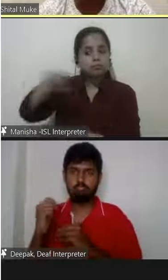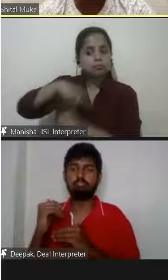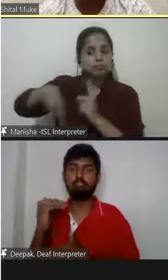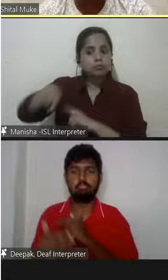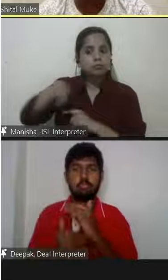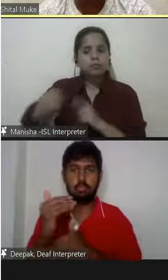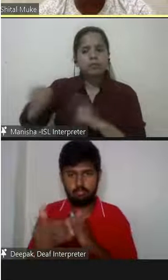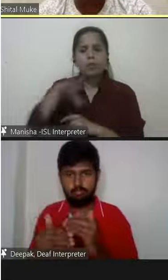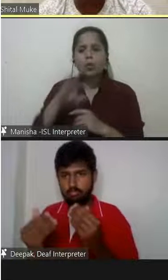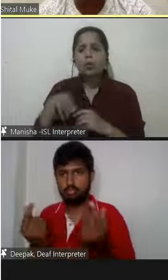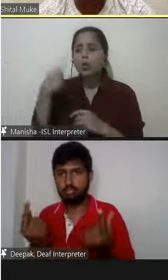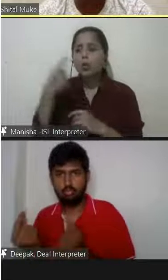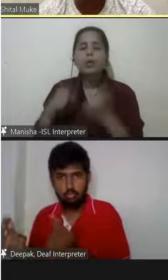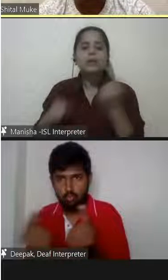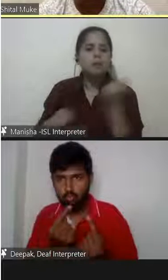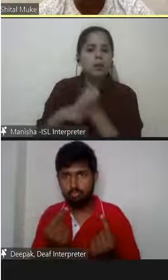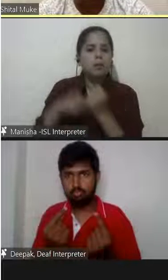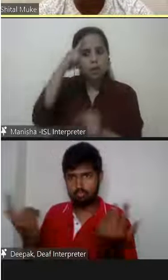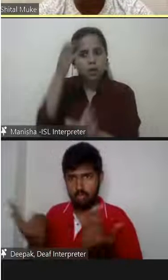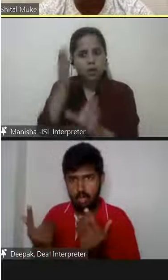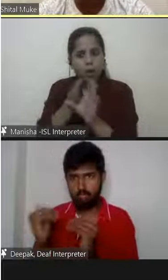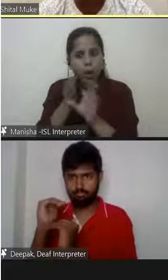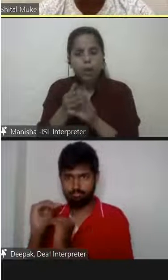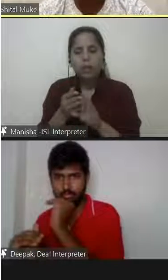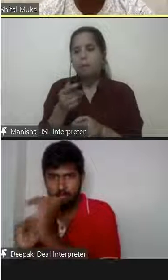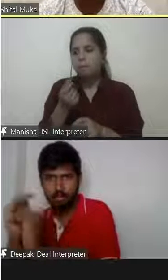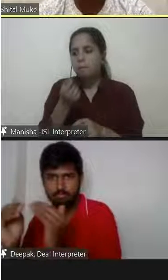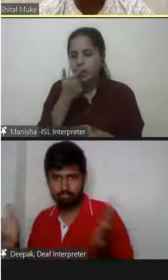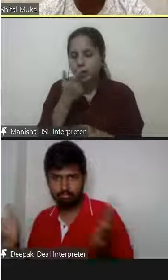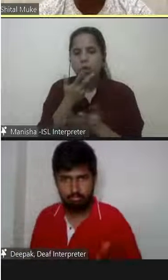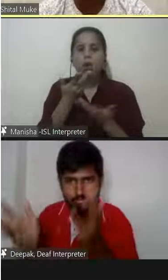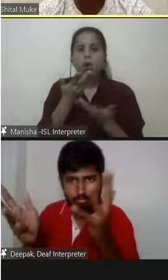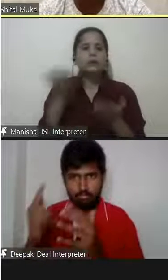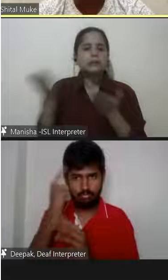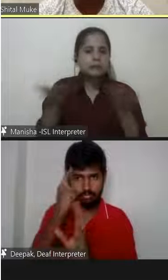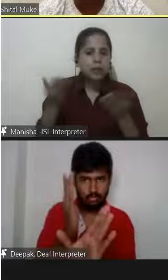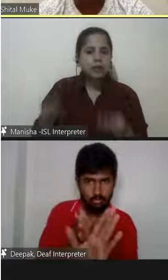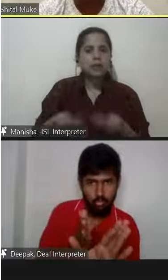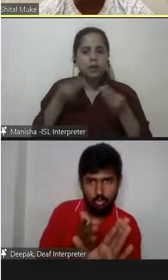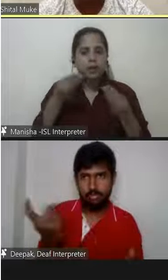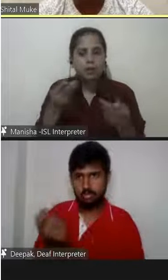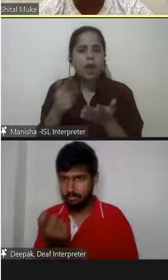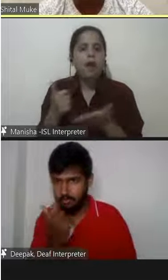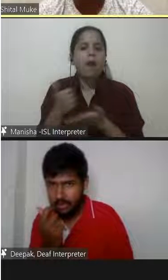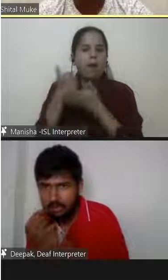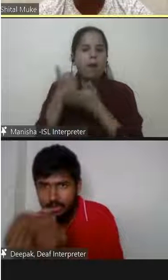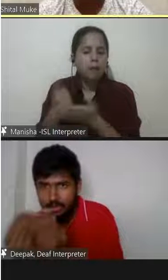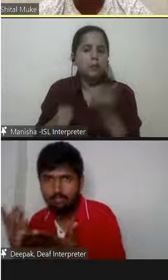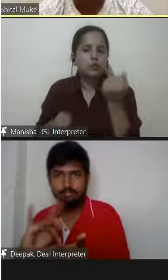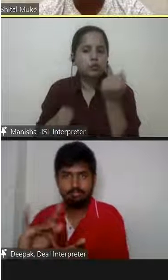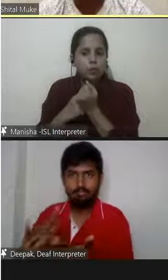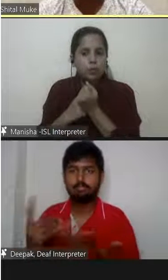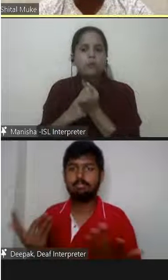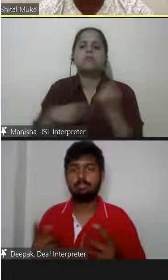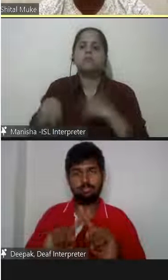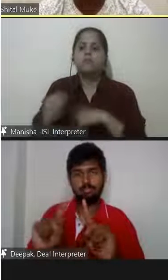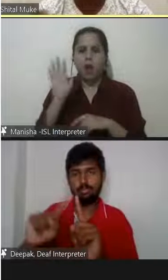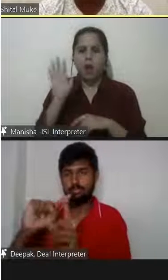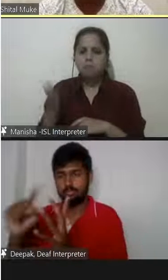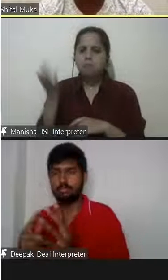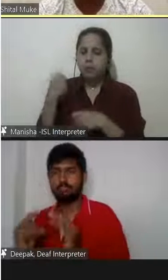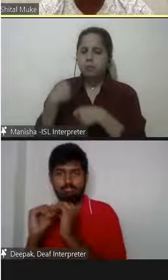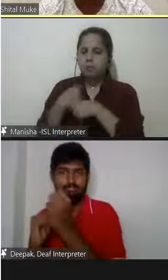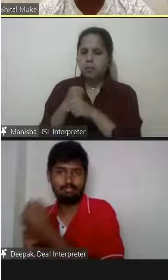empirically supported psychological treatment, means the treatment which has been developed from